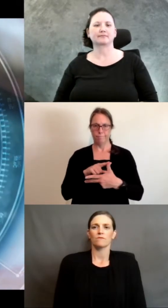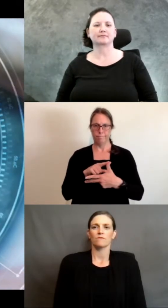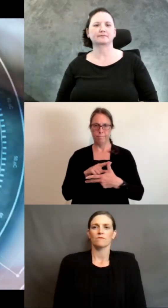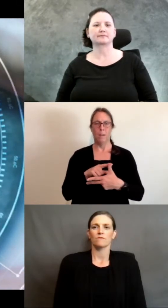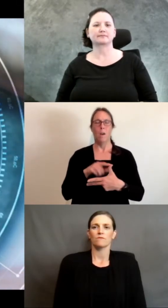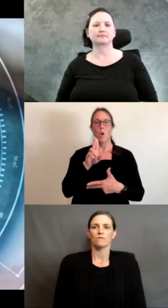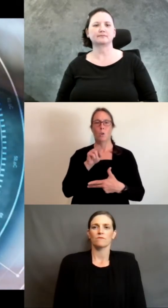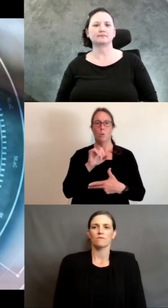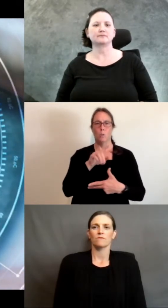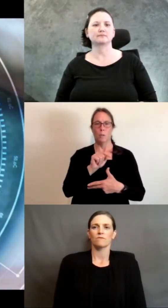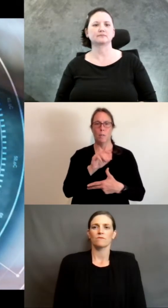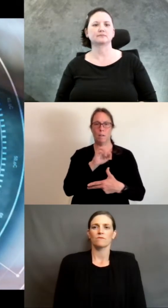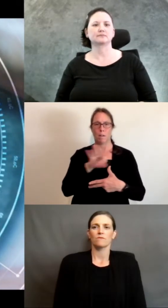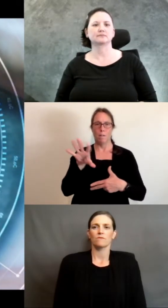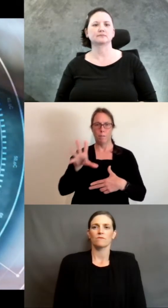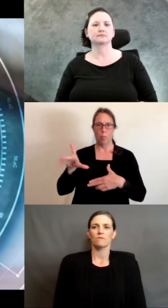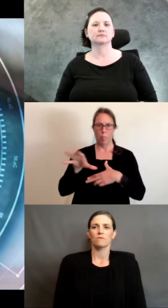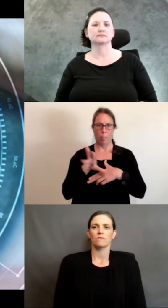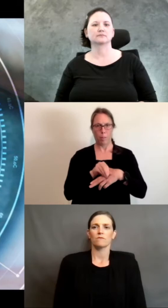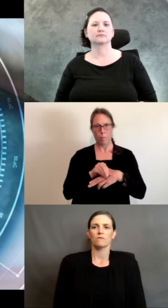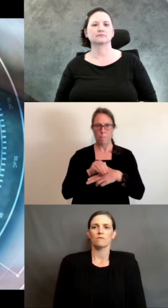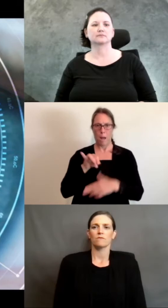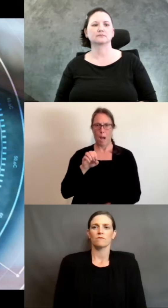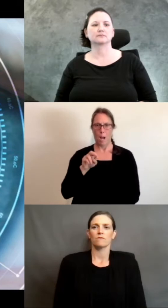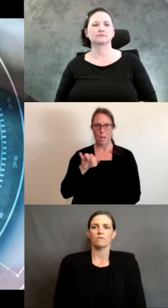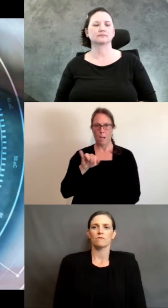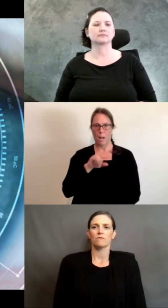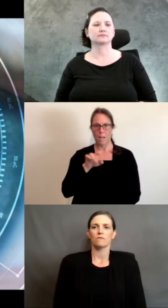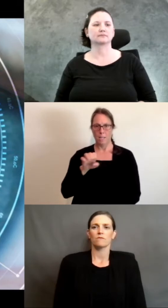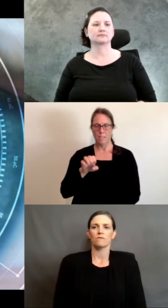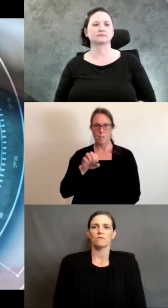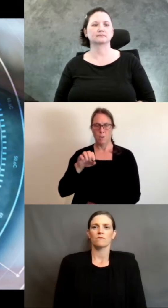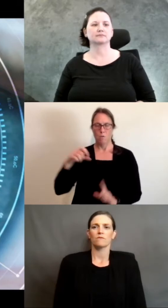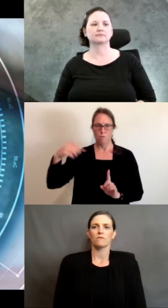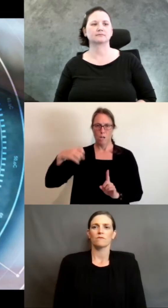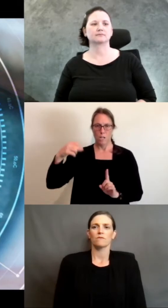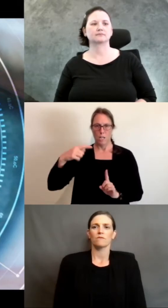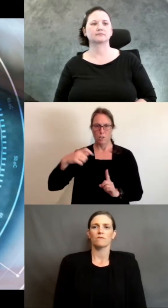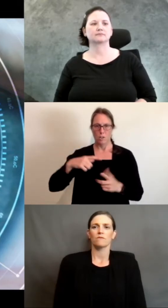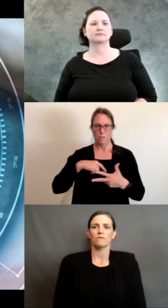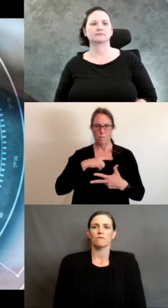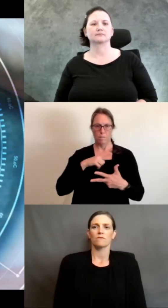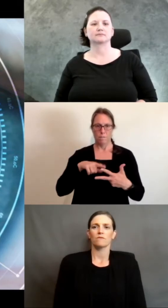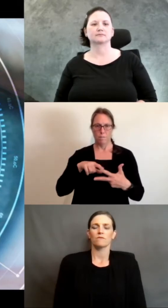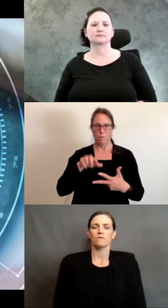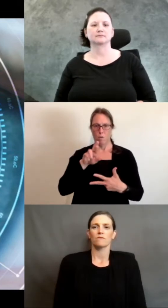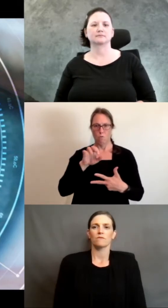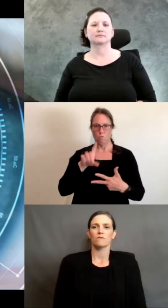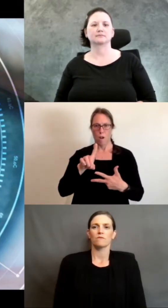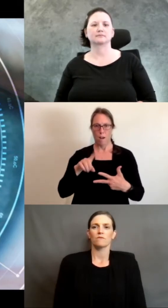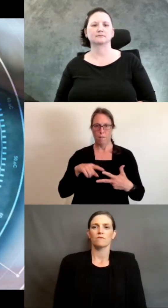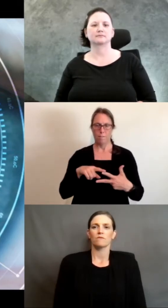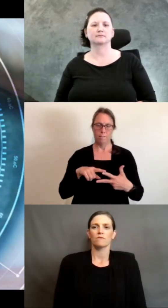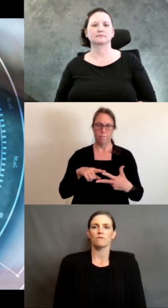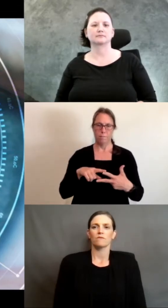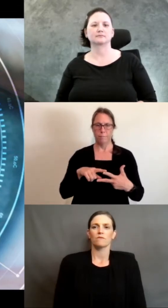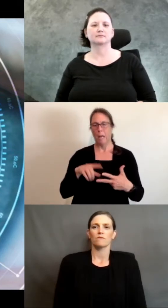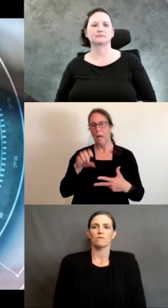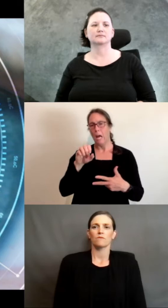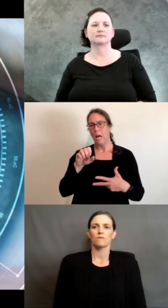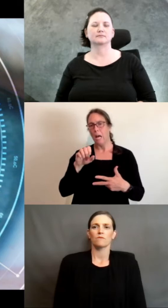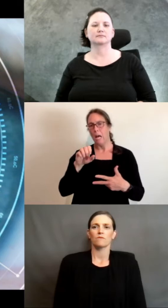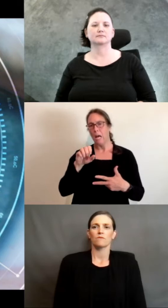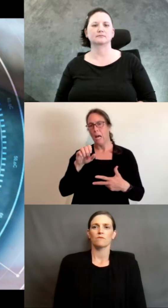absorbed dose of ionizing radiation. Rad. Adjective, entry 2 of